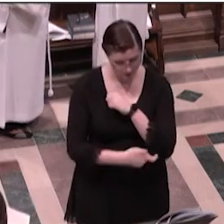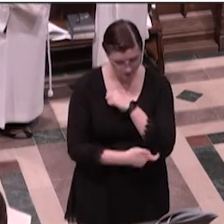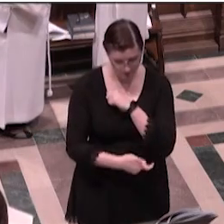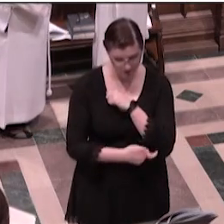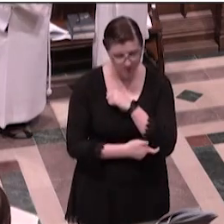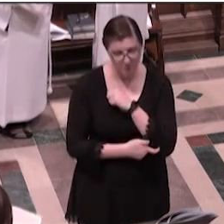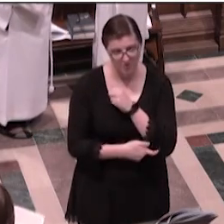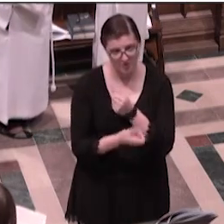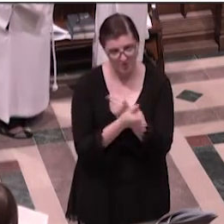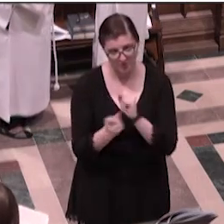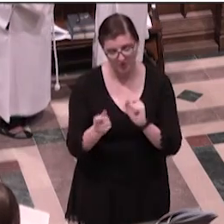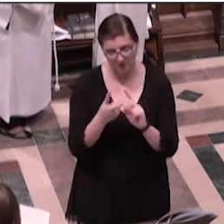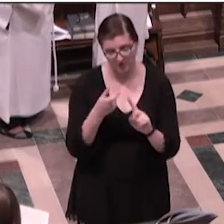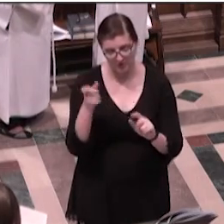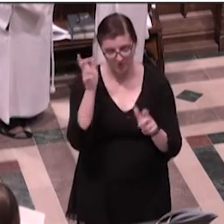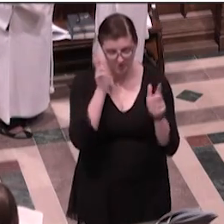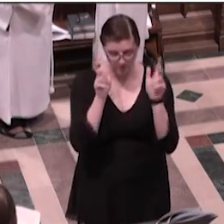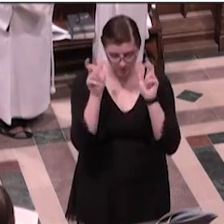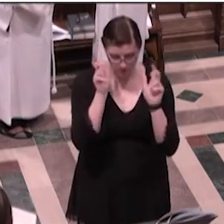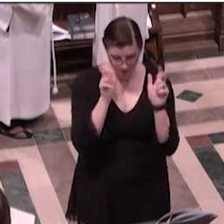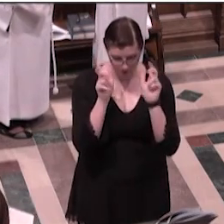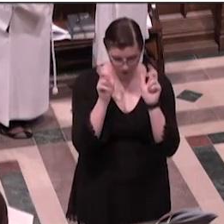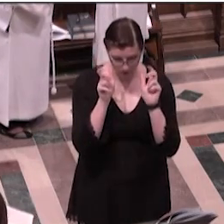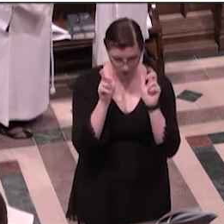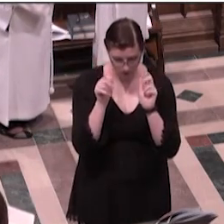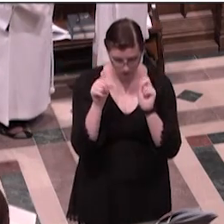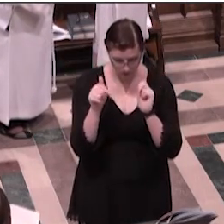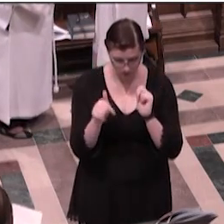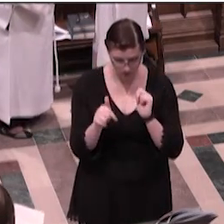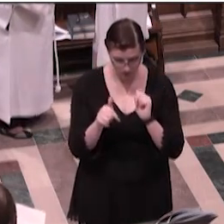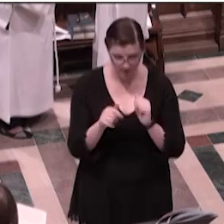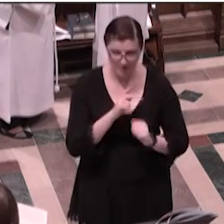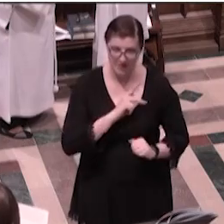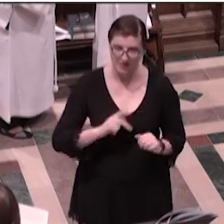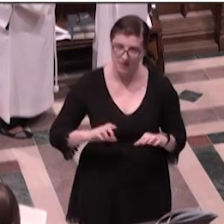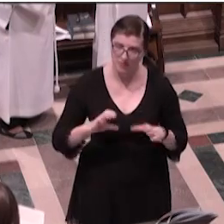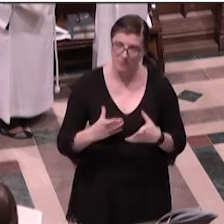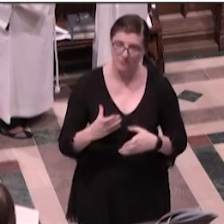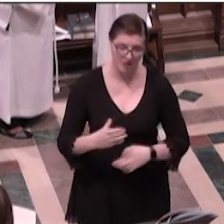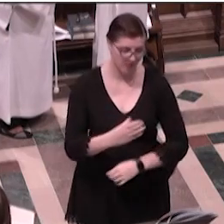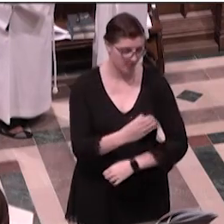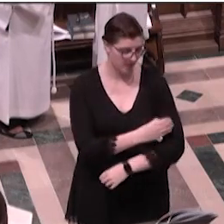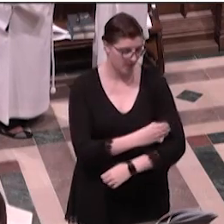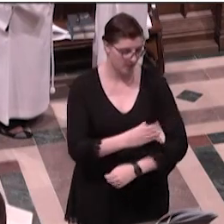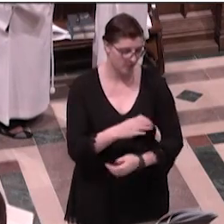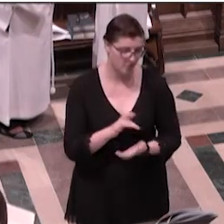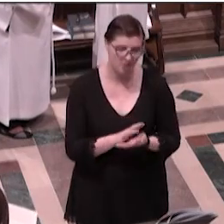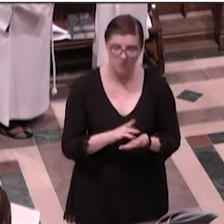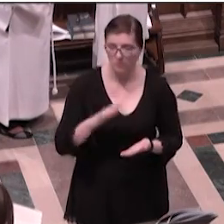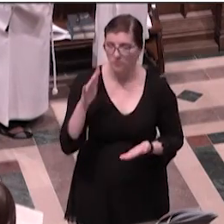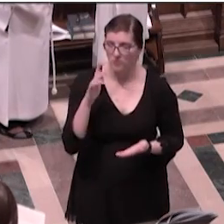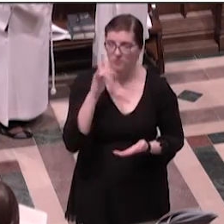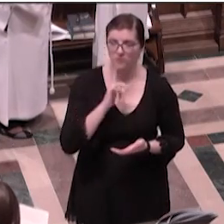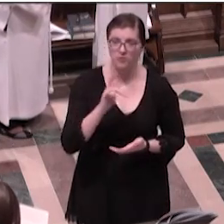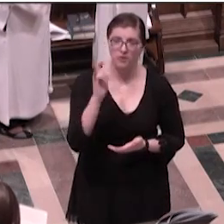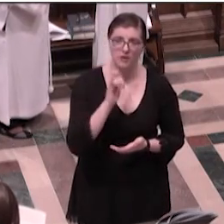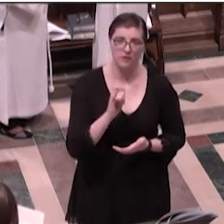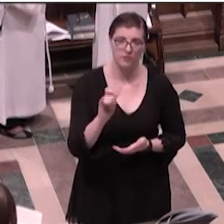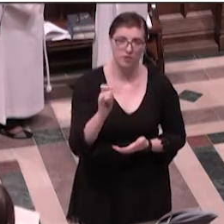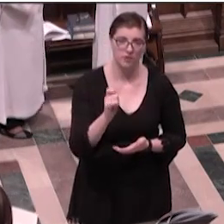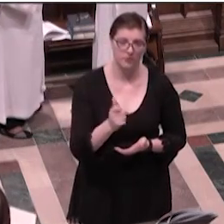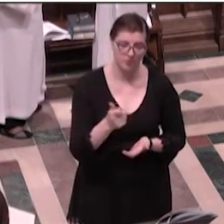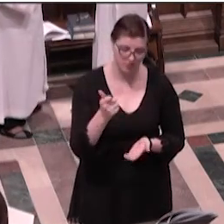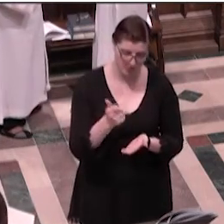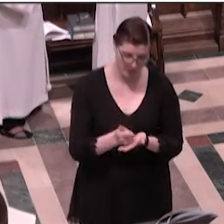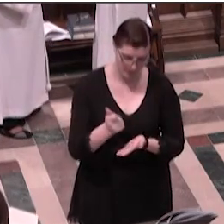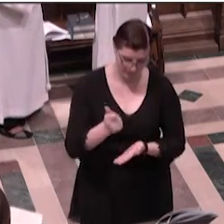not into temptation, but deliver us from evil. For thine is the kingdom, and the power, and the glory, forever